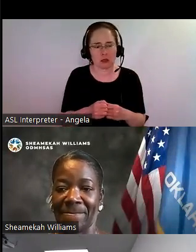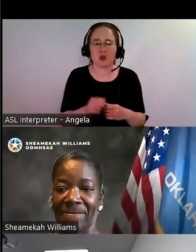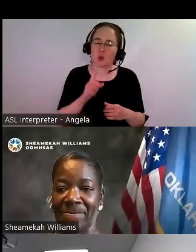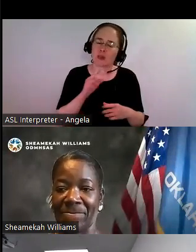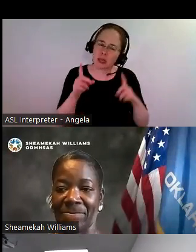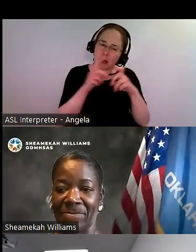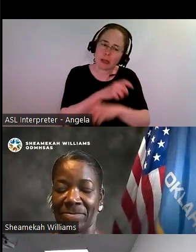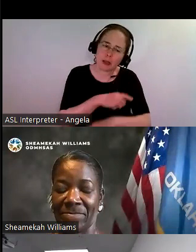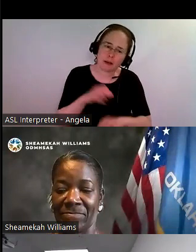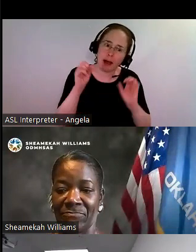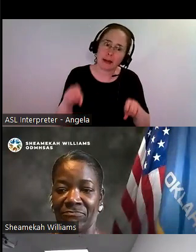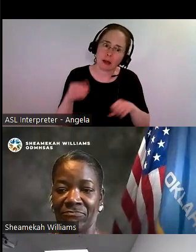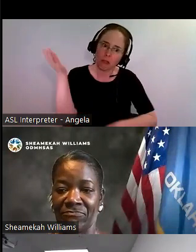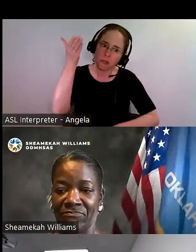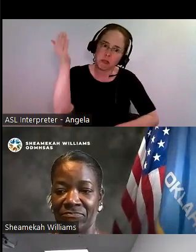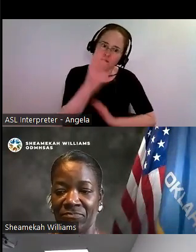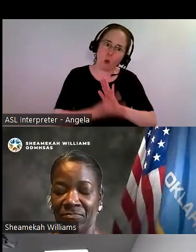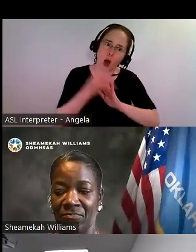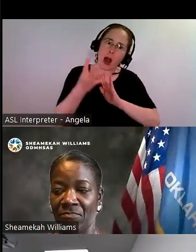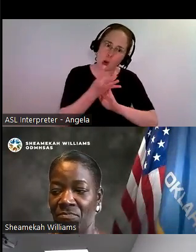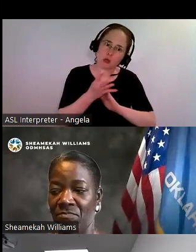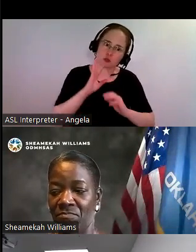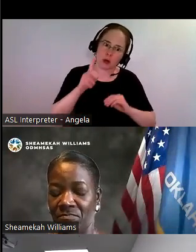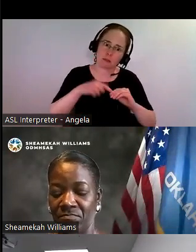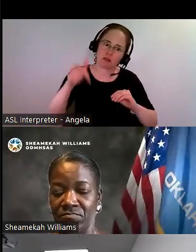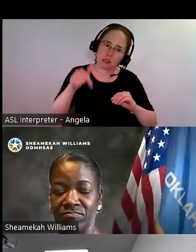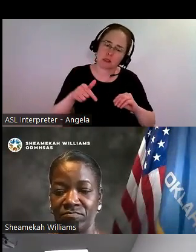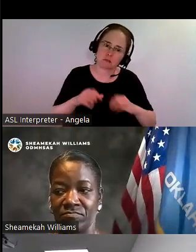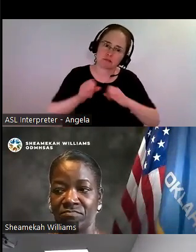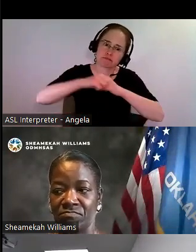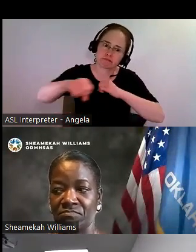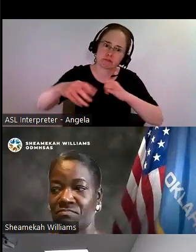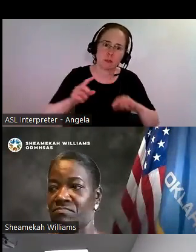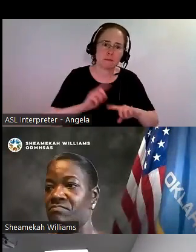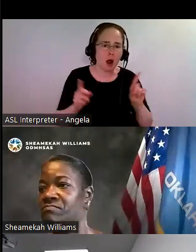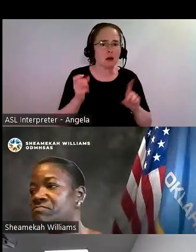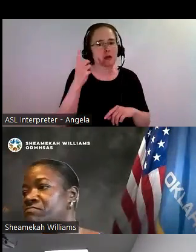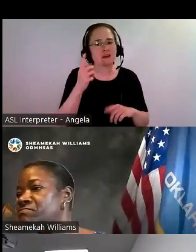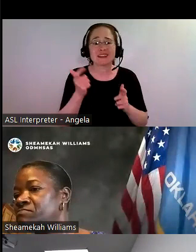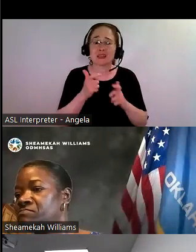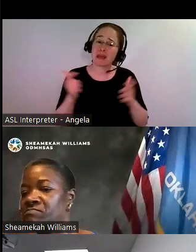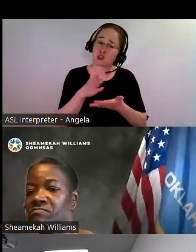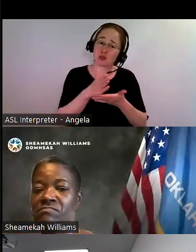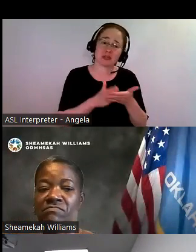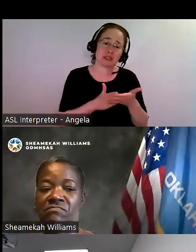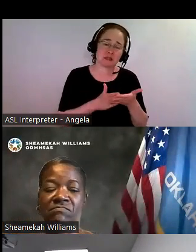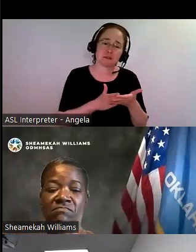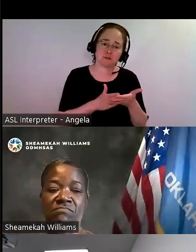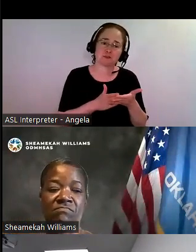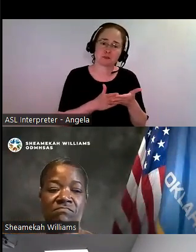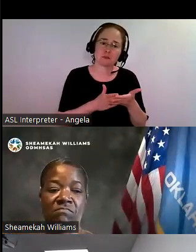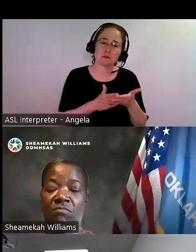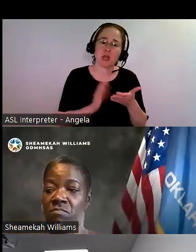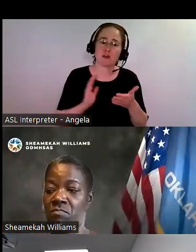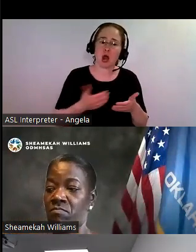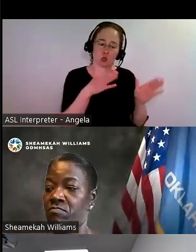complicated. I could take 4 hours or longer to talk about it, but it is a major piece of how we have